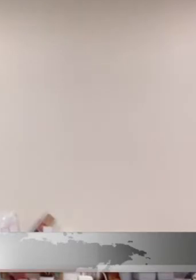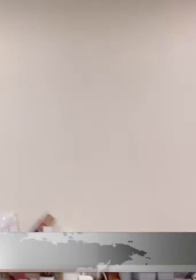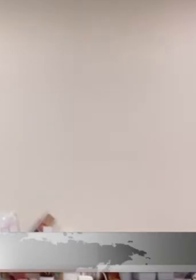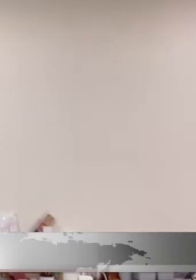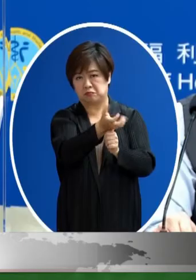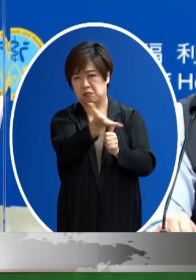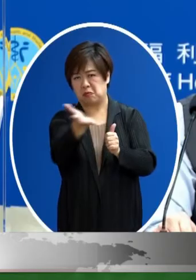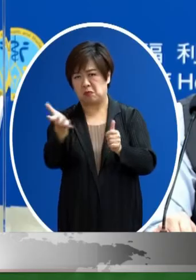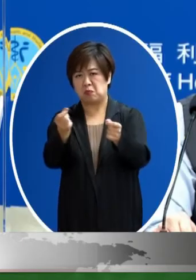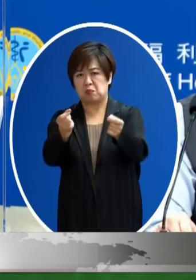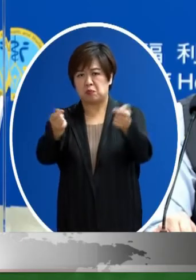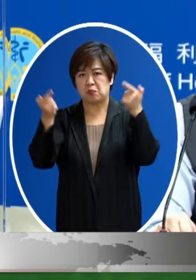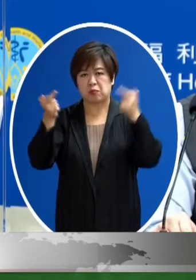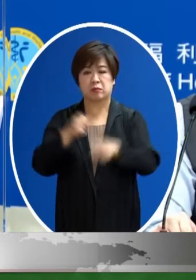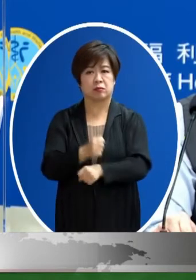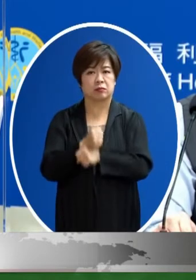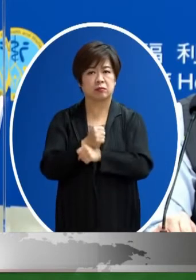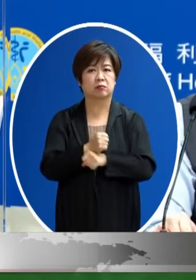80,000s.